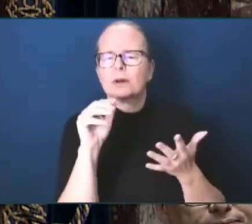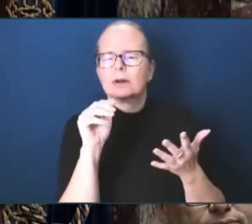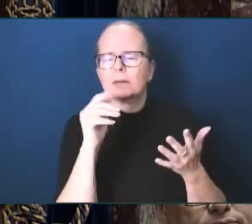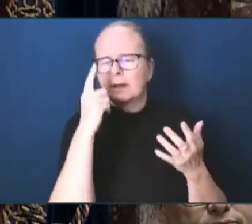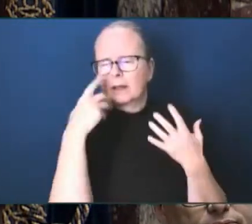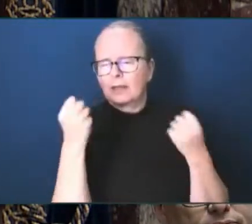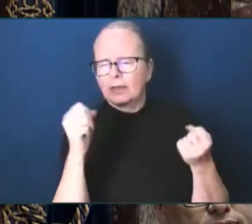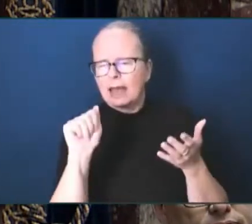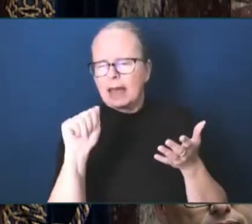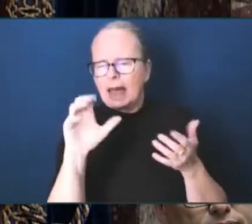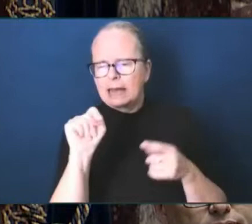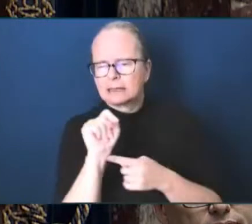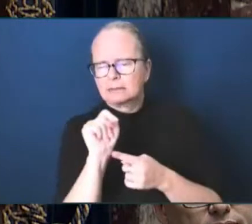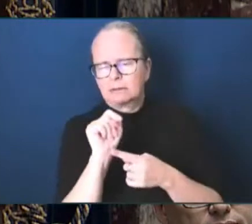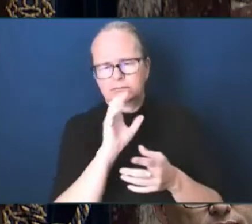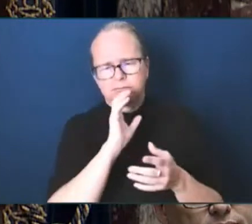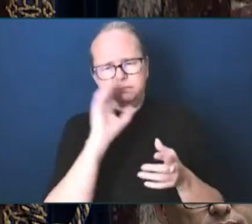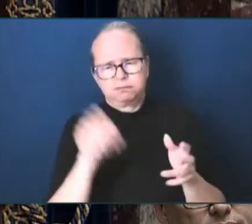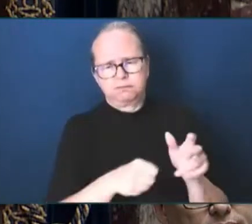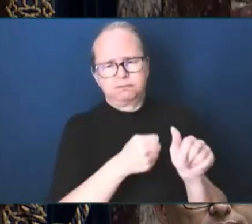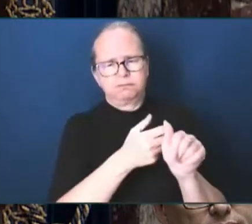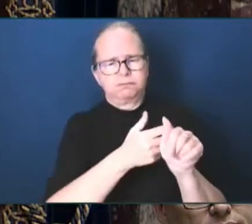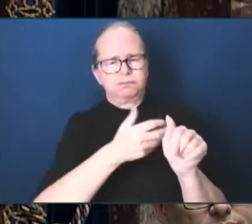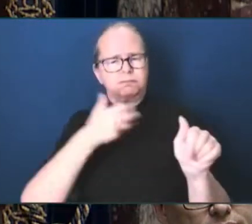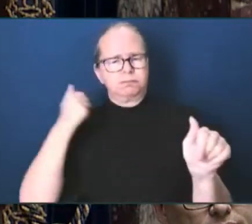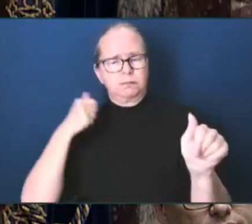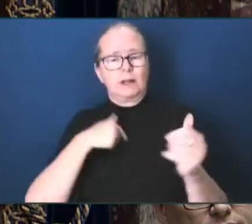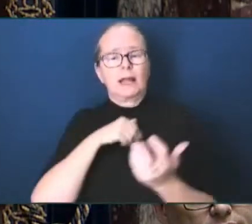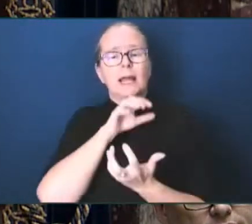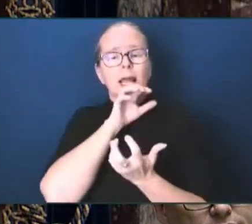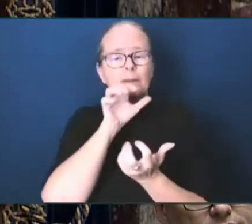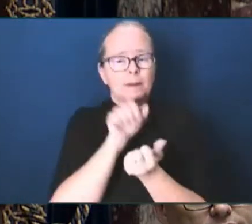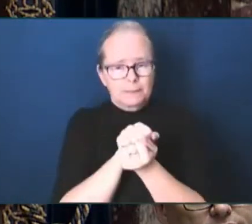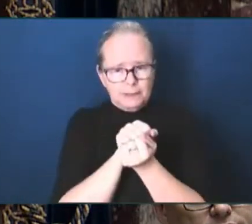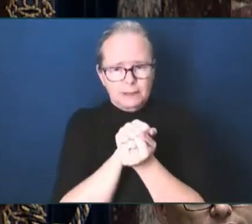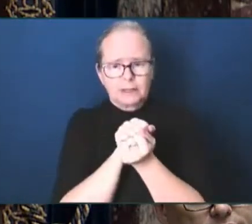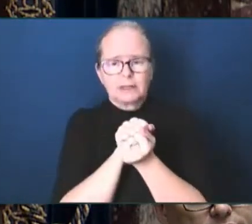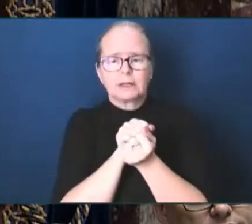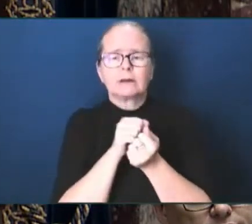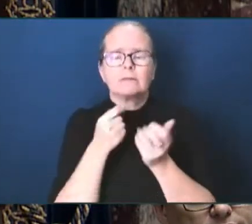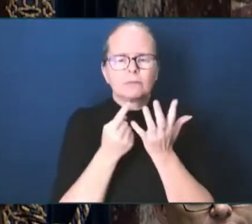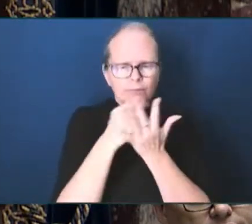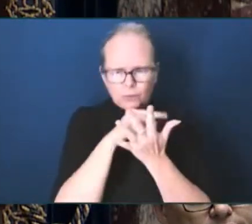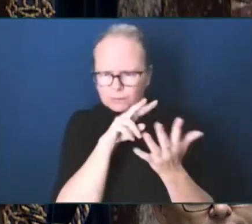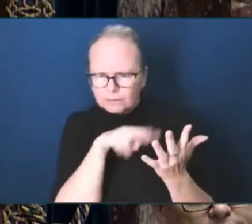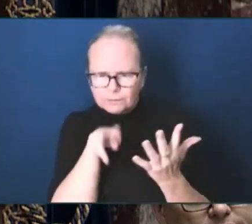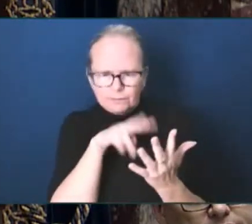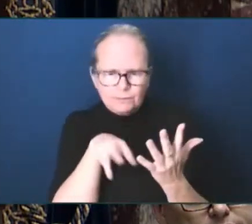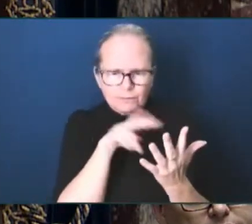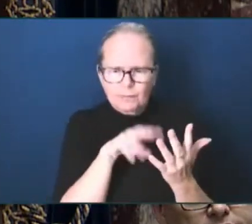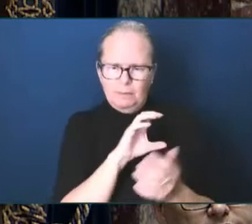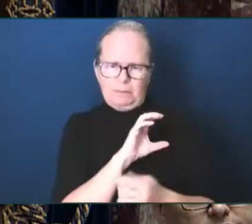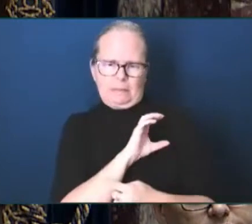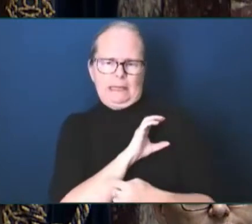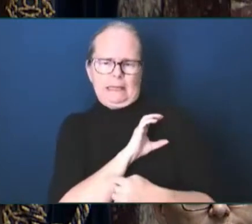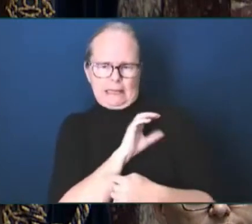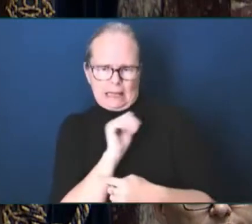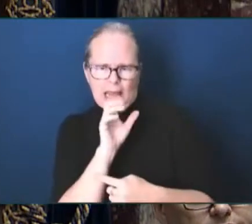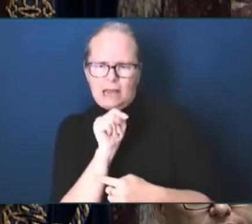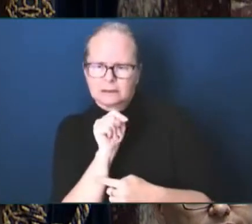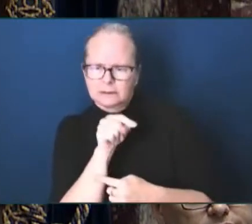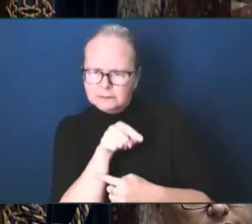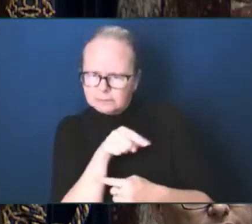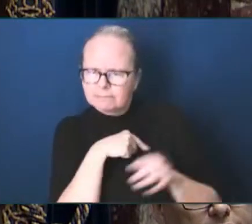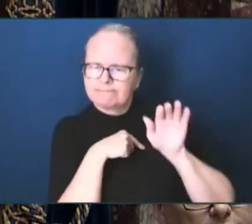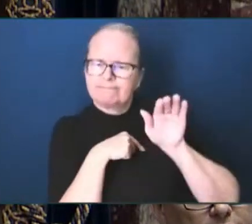Mr. Speaker, the committee reviewing the Police Act, also called for a full review of the Mental Health Act.